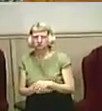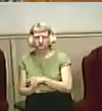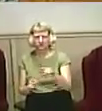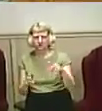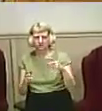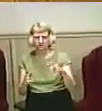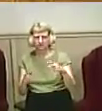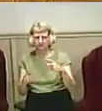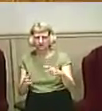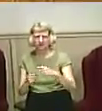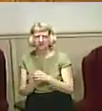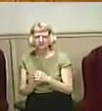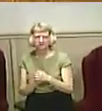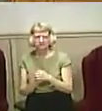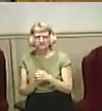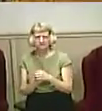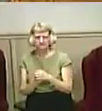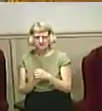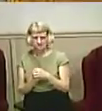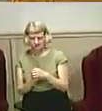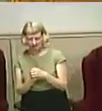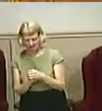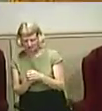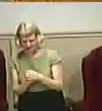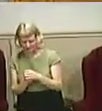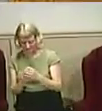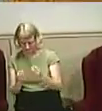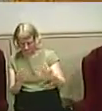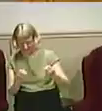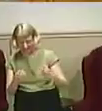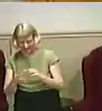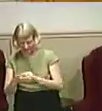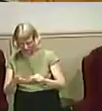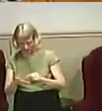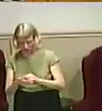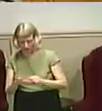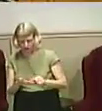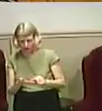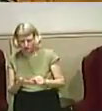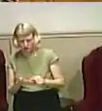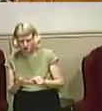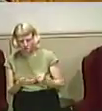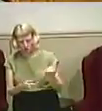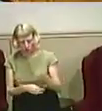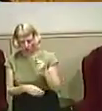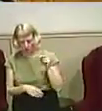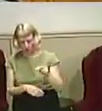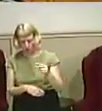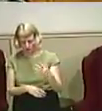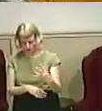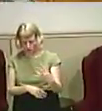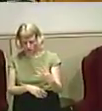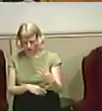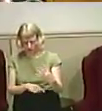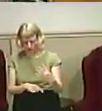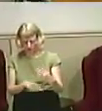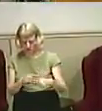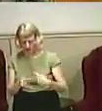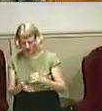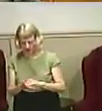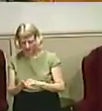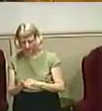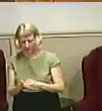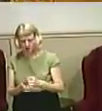Right? But really seeing, and there's many verses in Proverbs. We only looked at 4 that really talked about that. But what I like